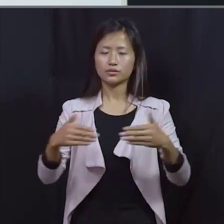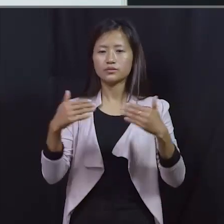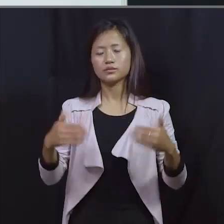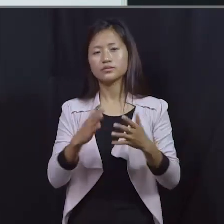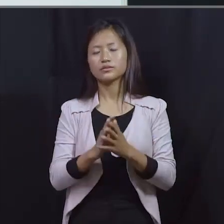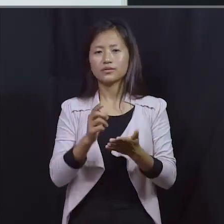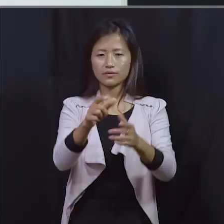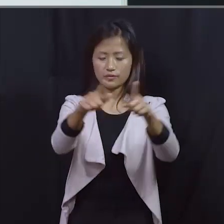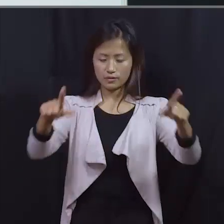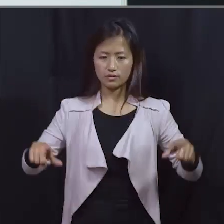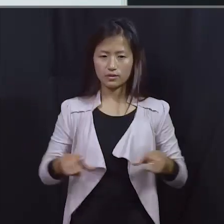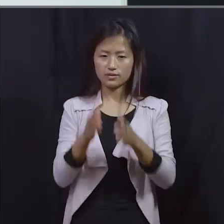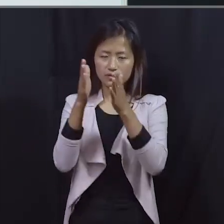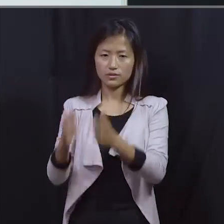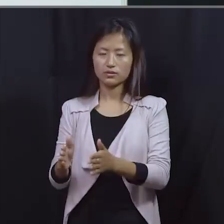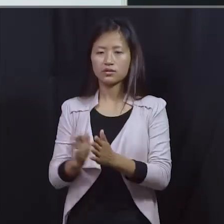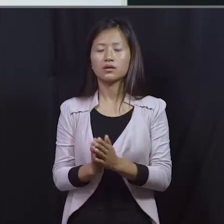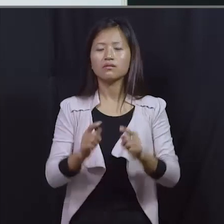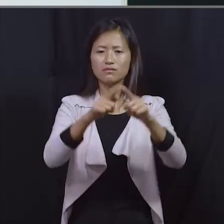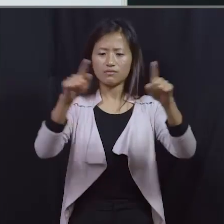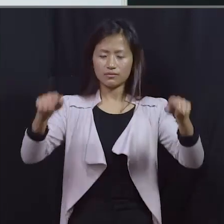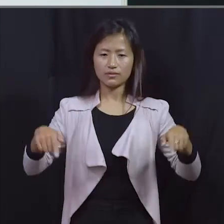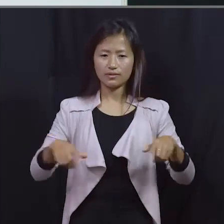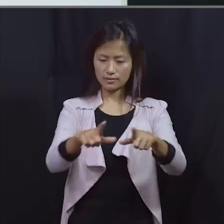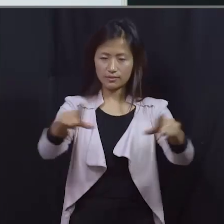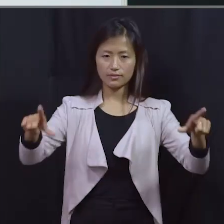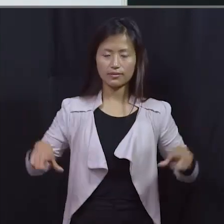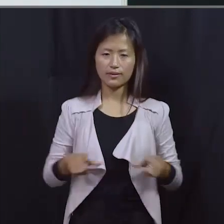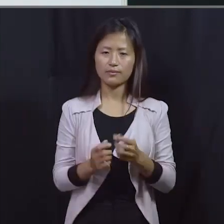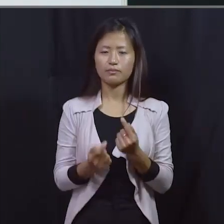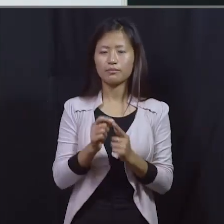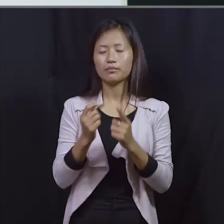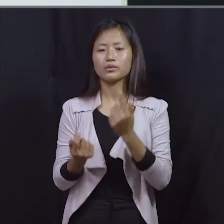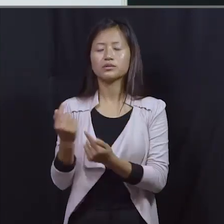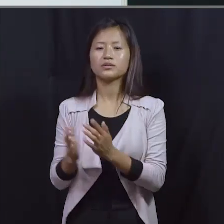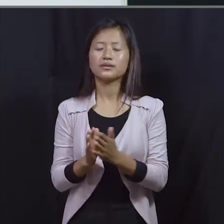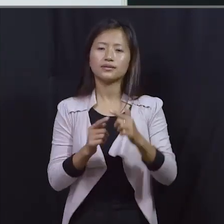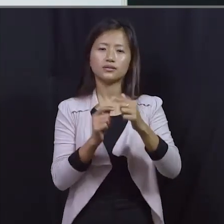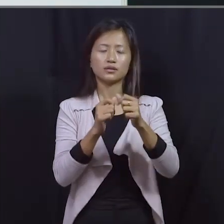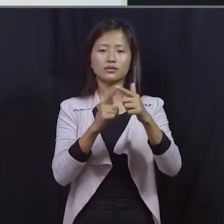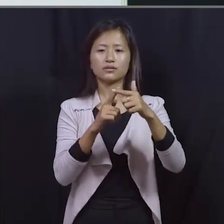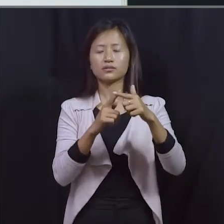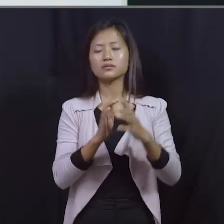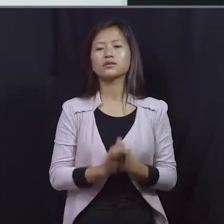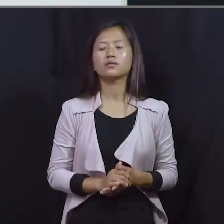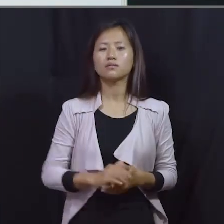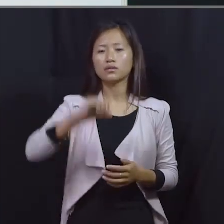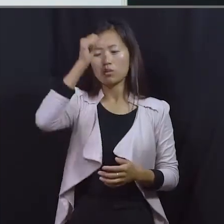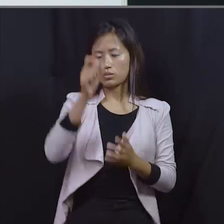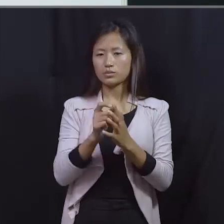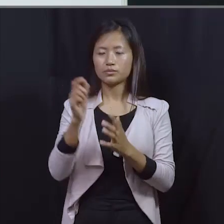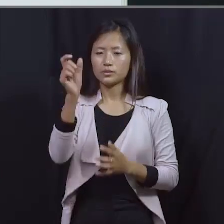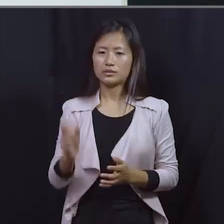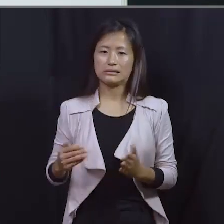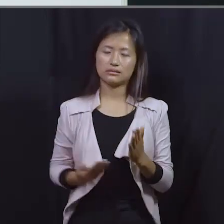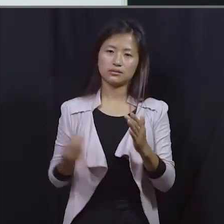land settlement. They introduced different kinds of land policy, a land revenue, a land tax, which exploited the Indian peasants. And all this